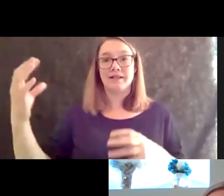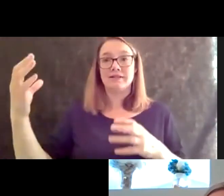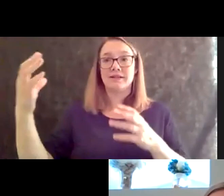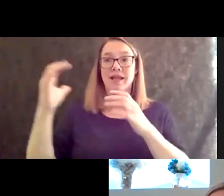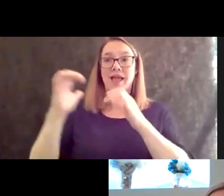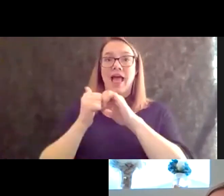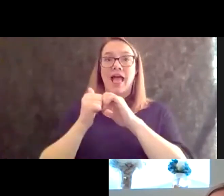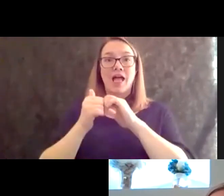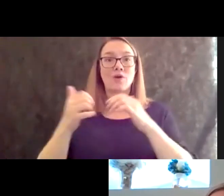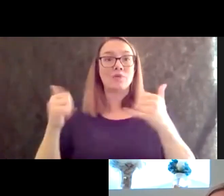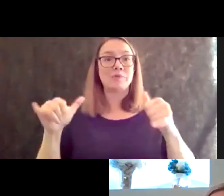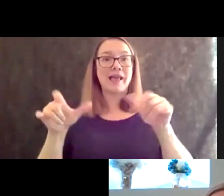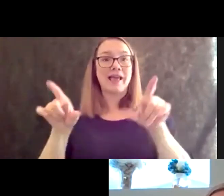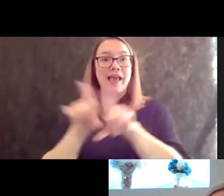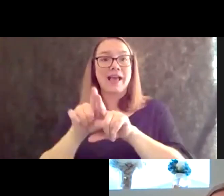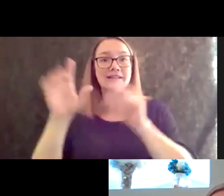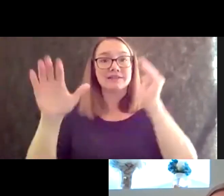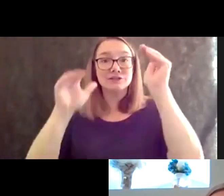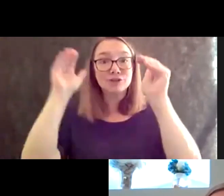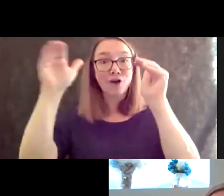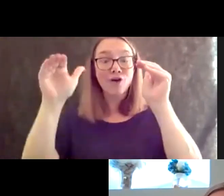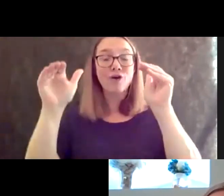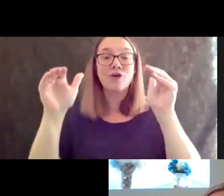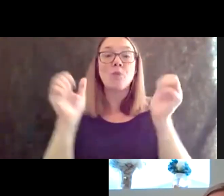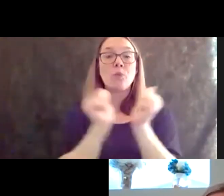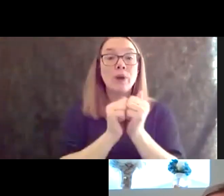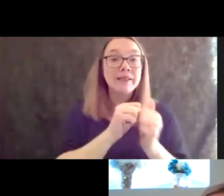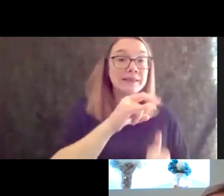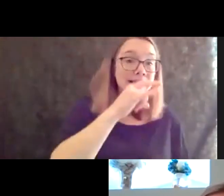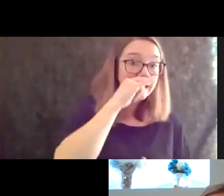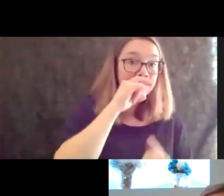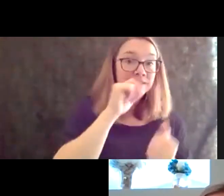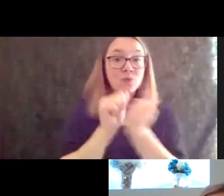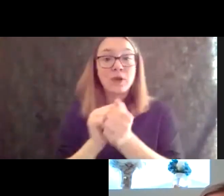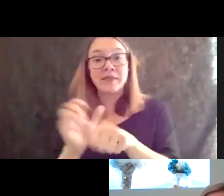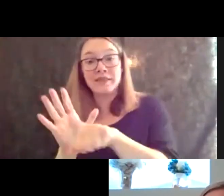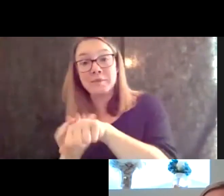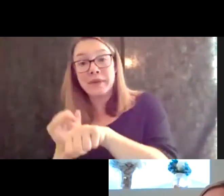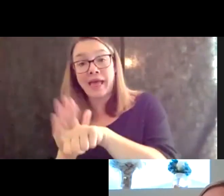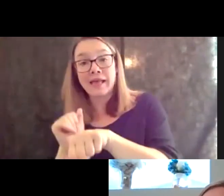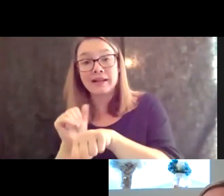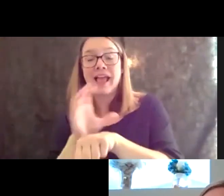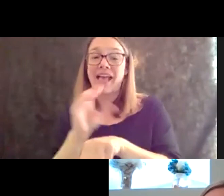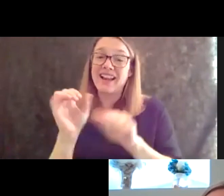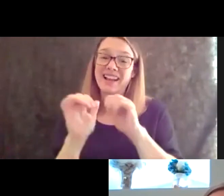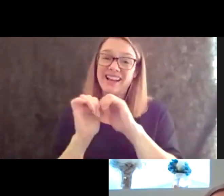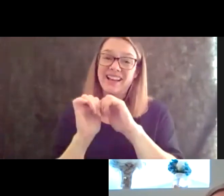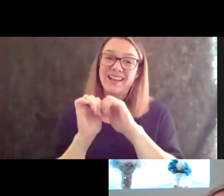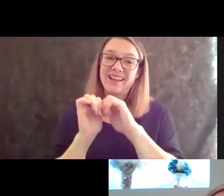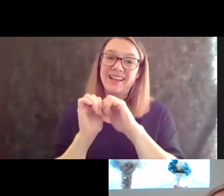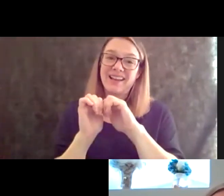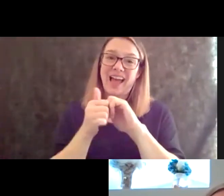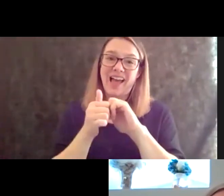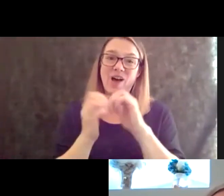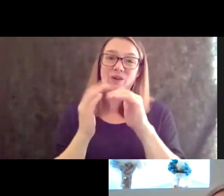your child or your pet, as well as how play can turn toxic. You know, too much of a good thing is